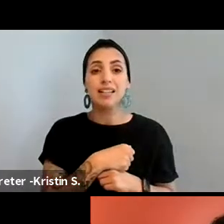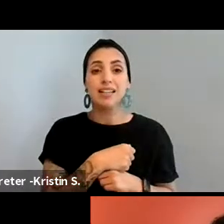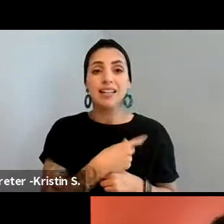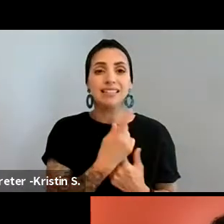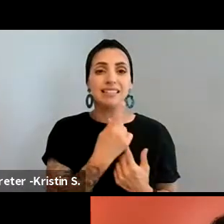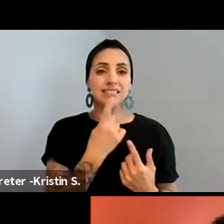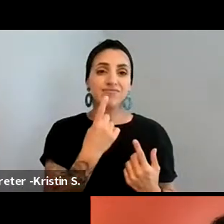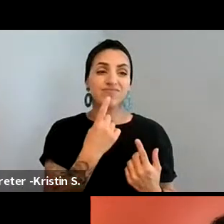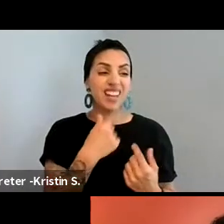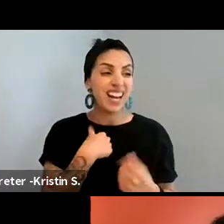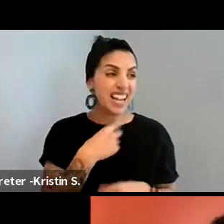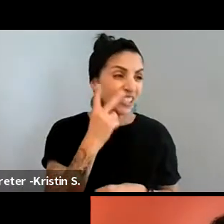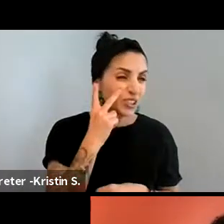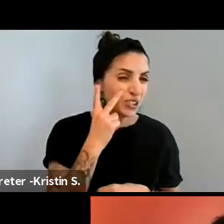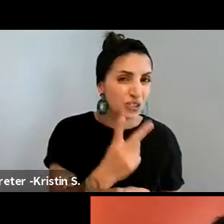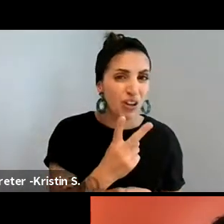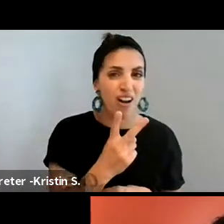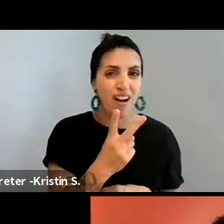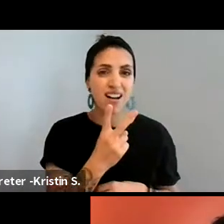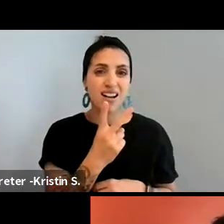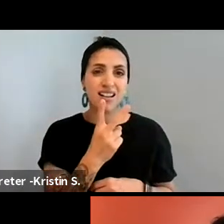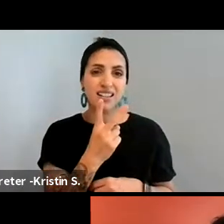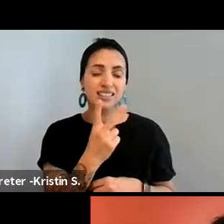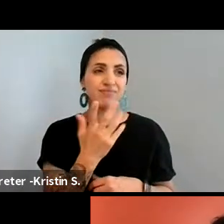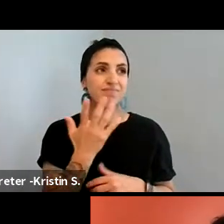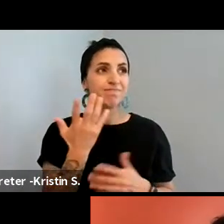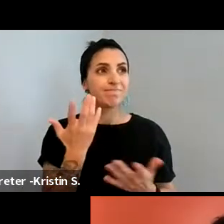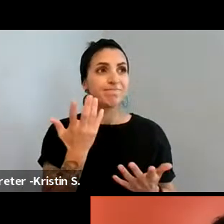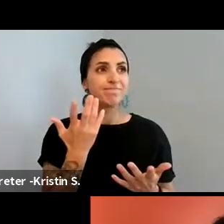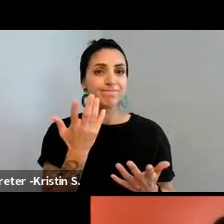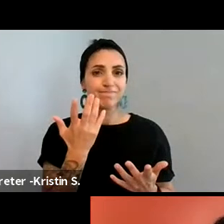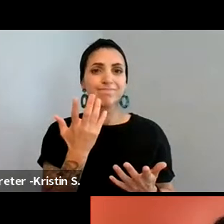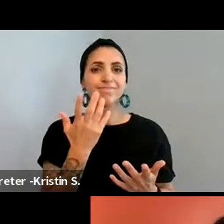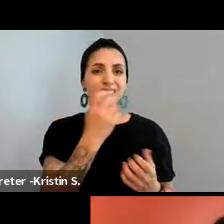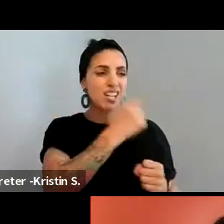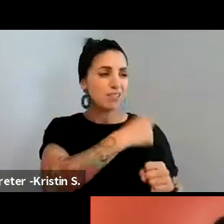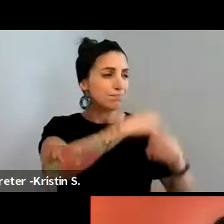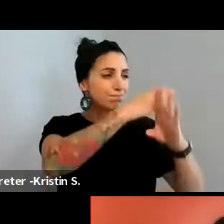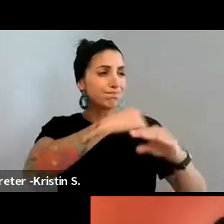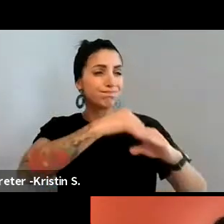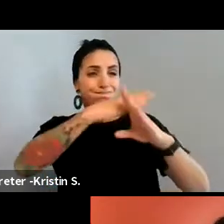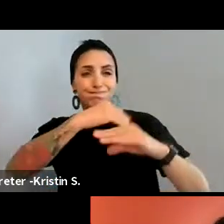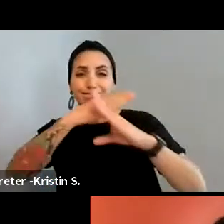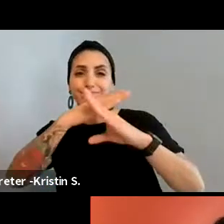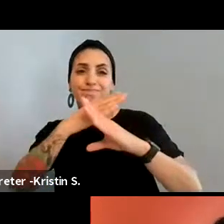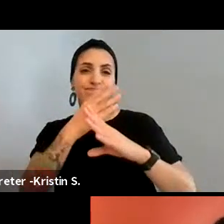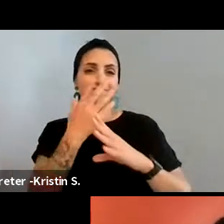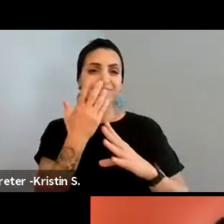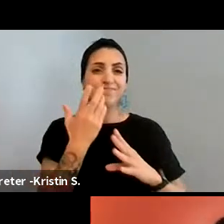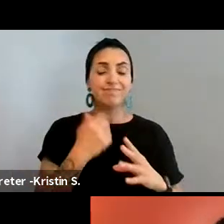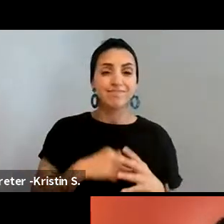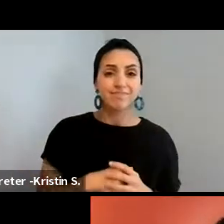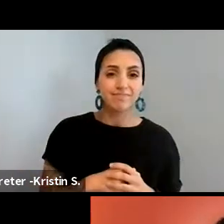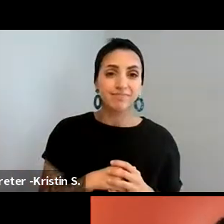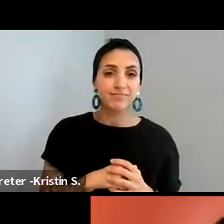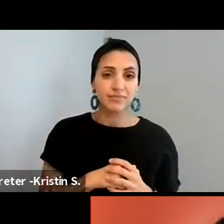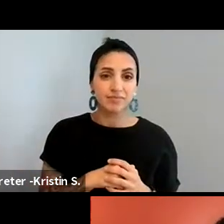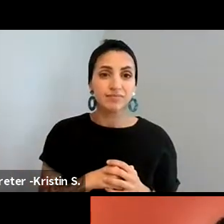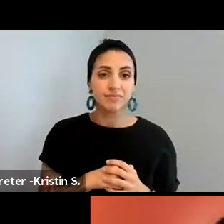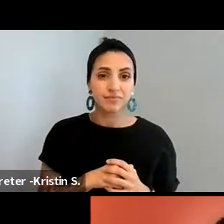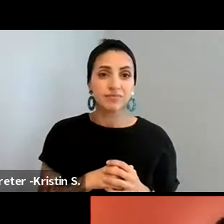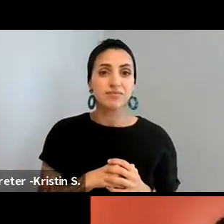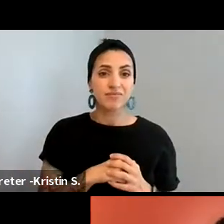saw the attitudinal and barriers that was there as a